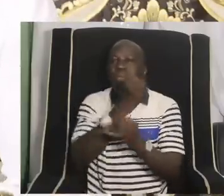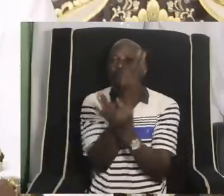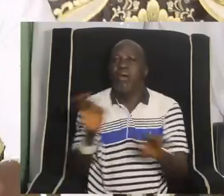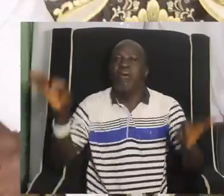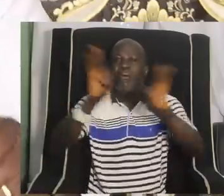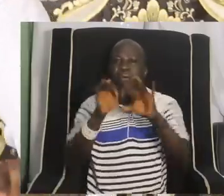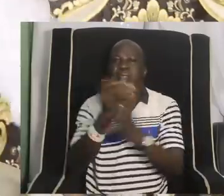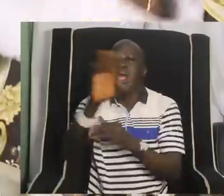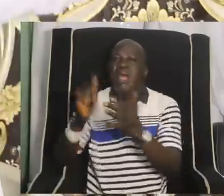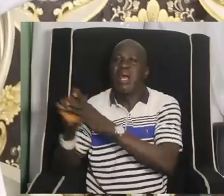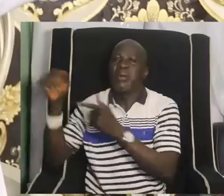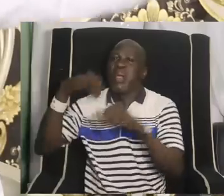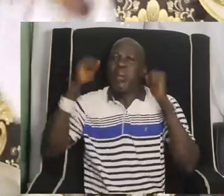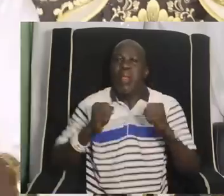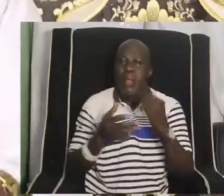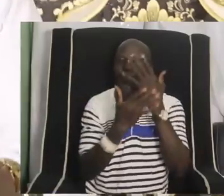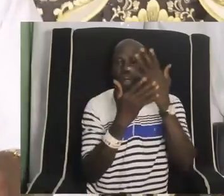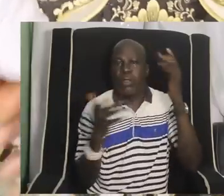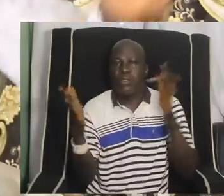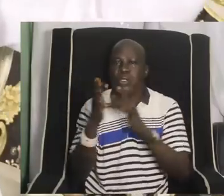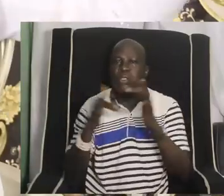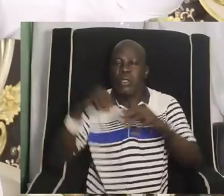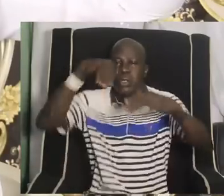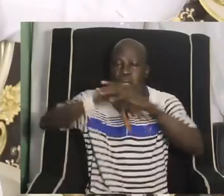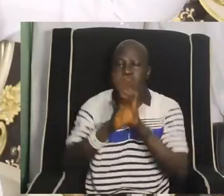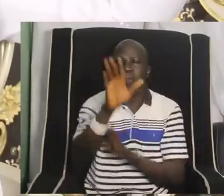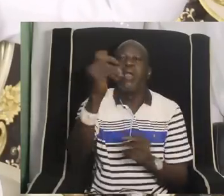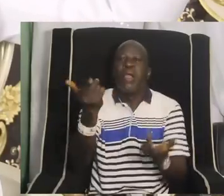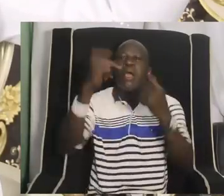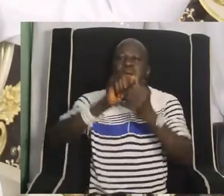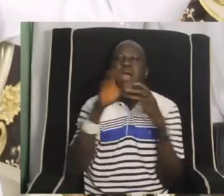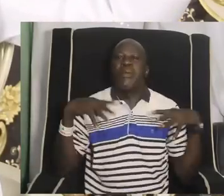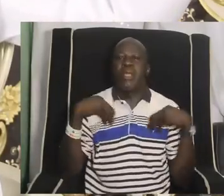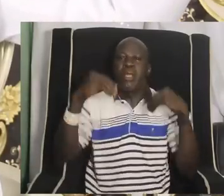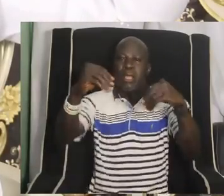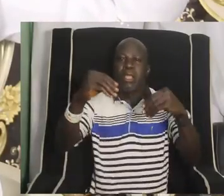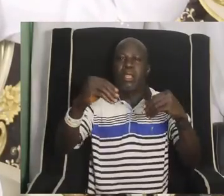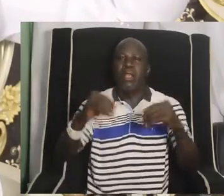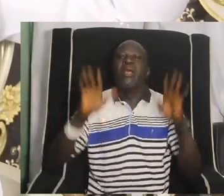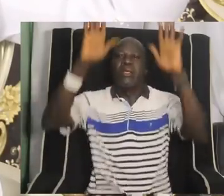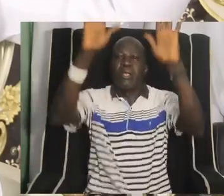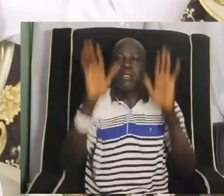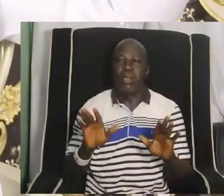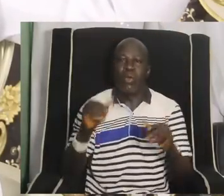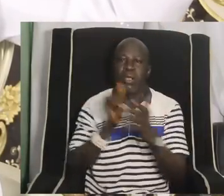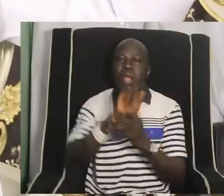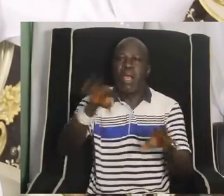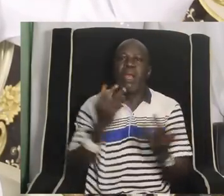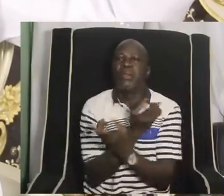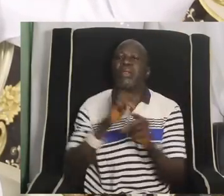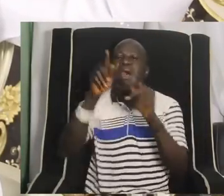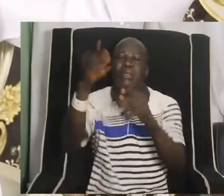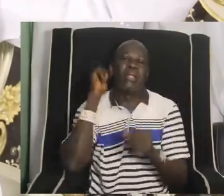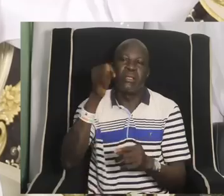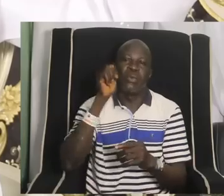put in the pool blood of Jesus. The blood of God will come to it. It will work for signs and wonders. Deliverance and